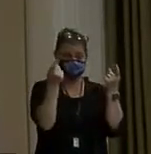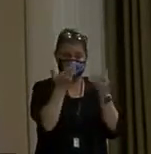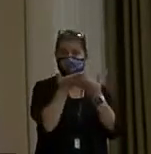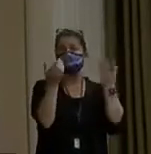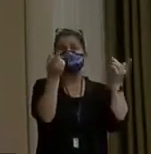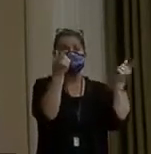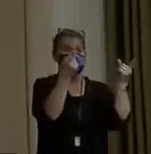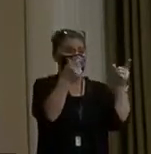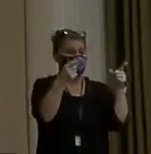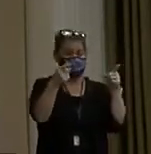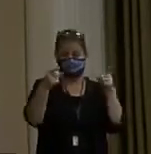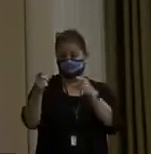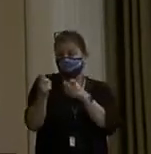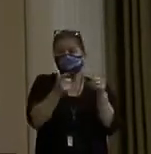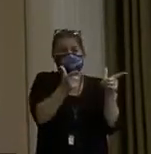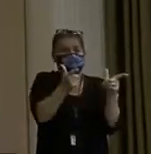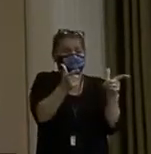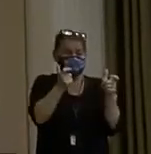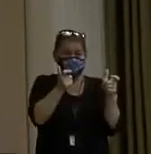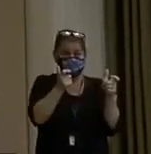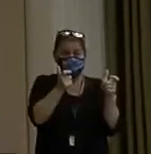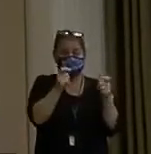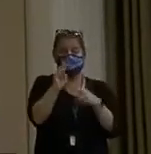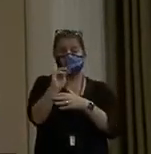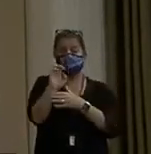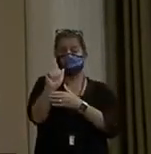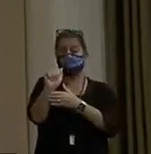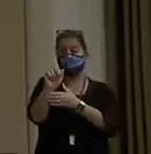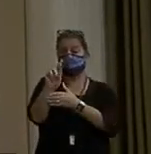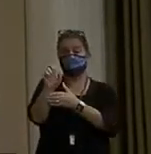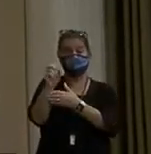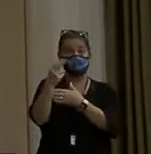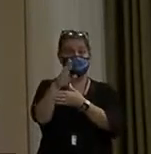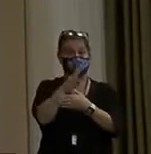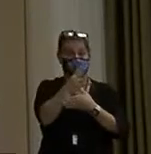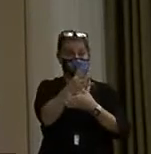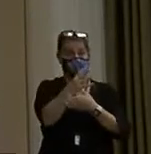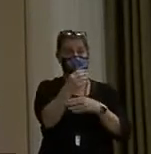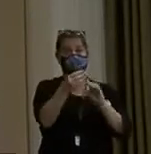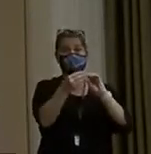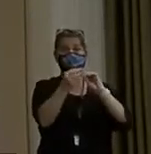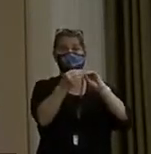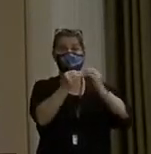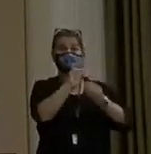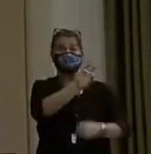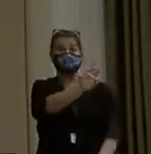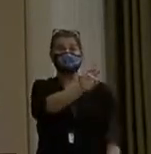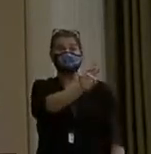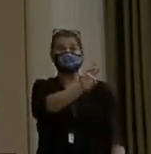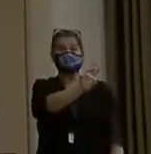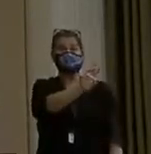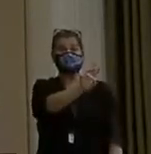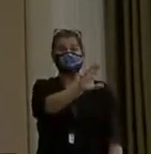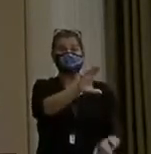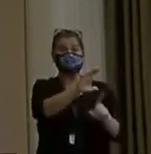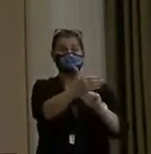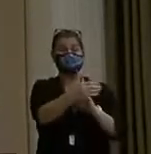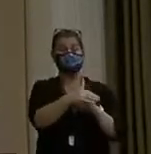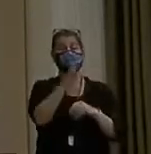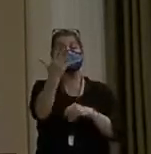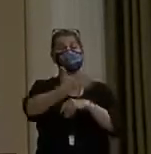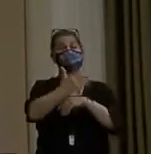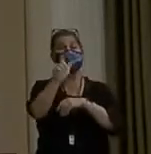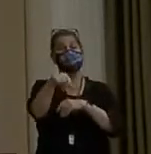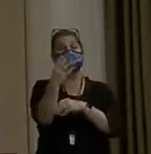us here in New York State. On March 4th, we had 6 cases. 5 days later, we only have 14